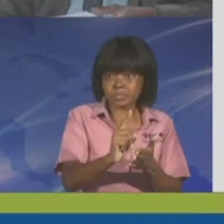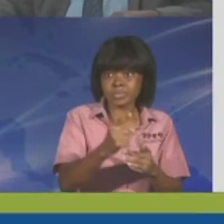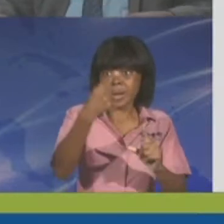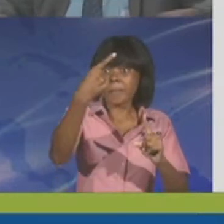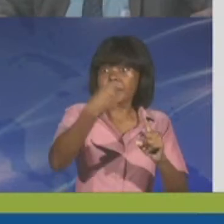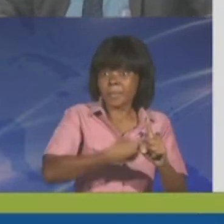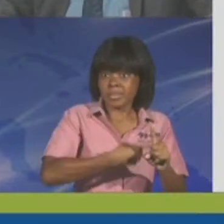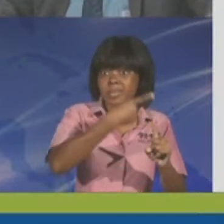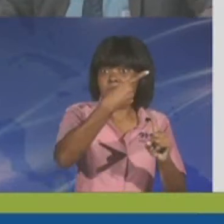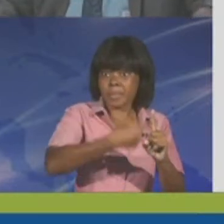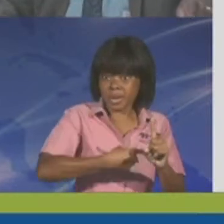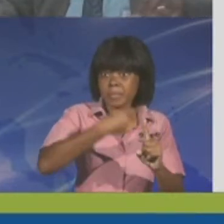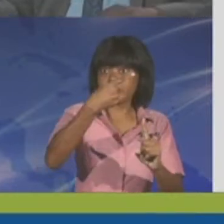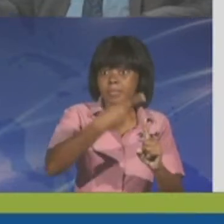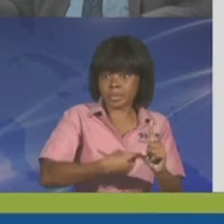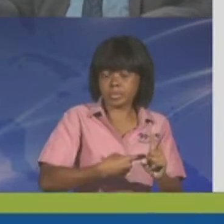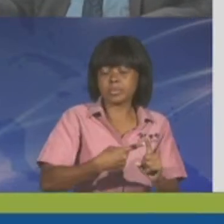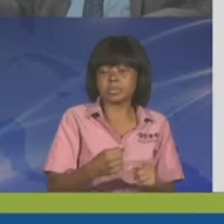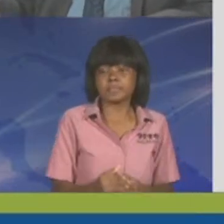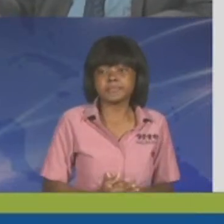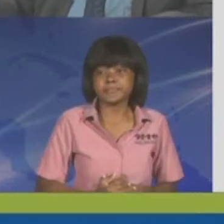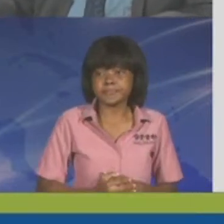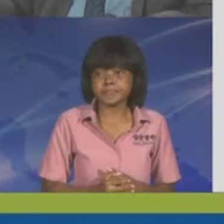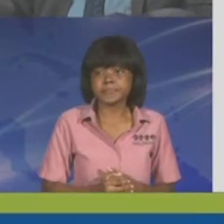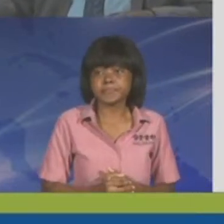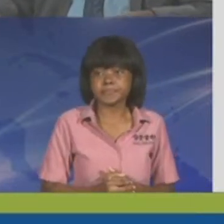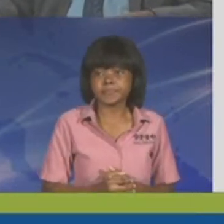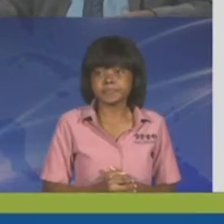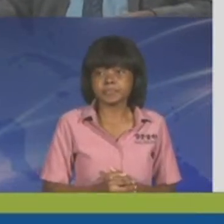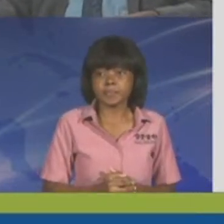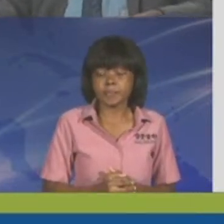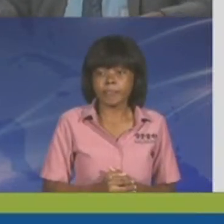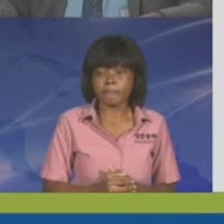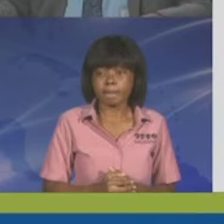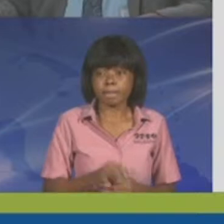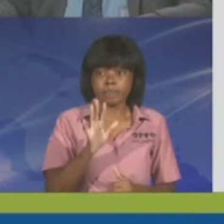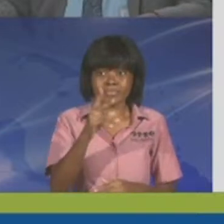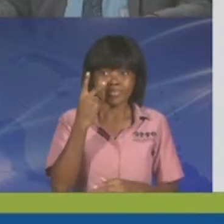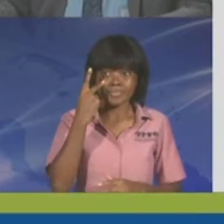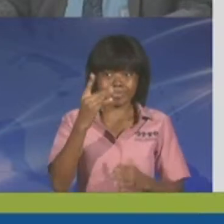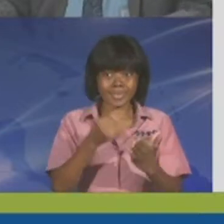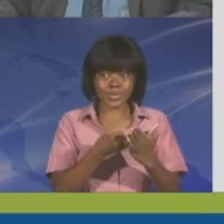basis. And that monthly time scale shows the drop from January to February.